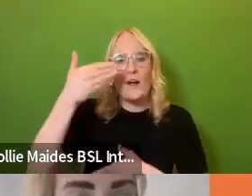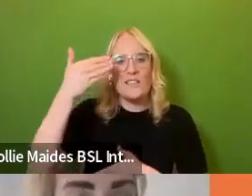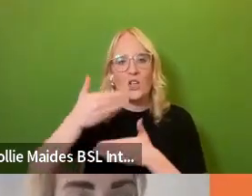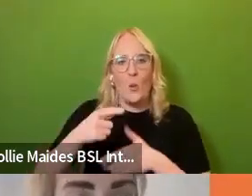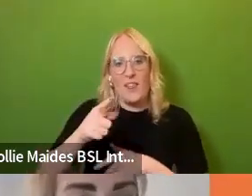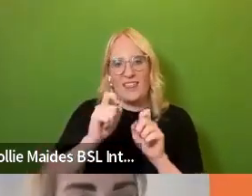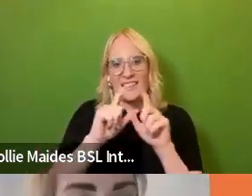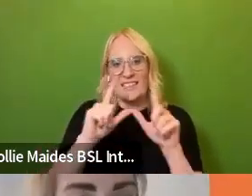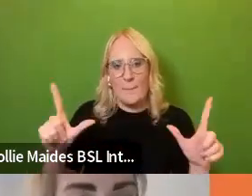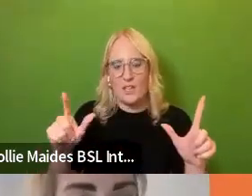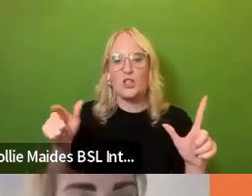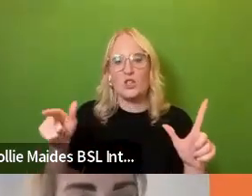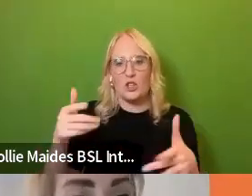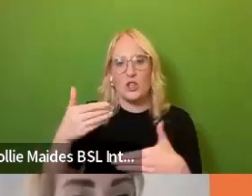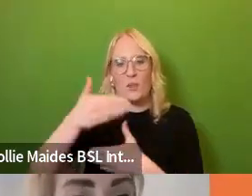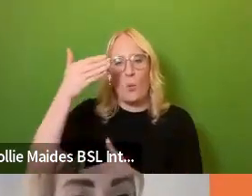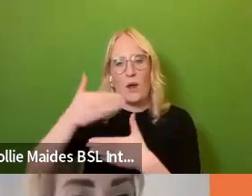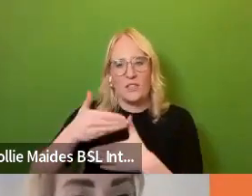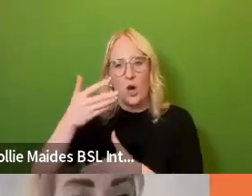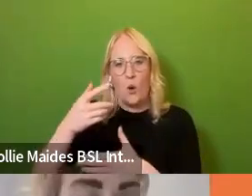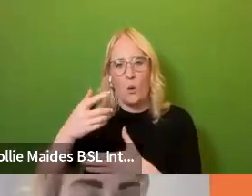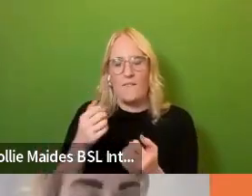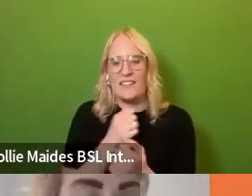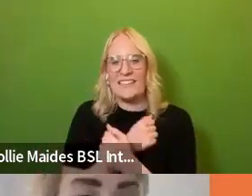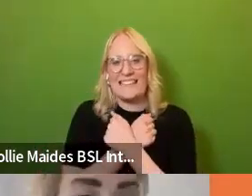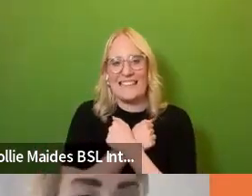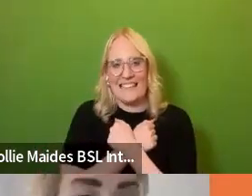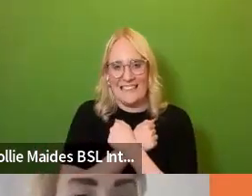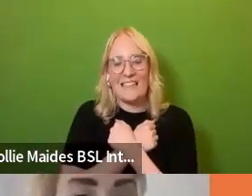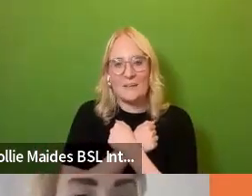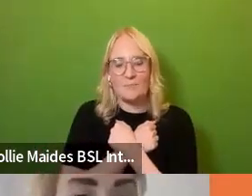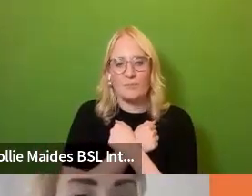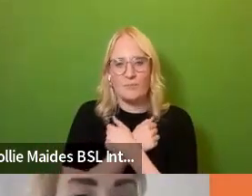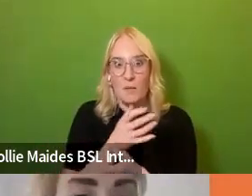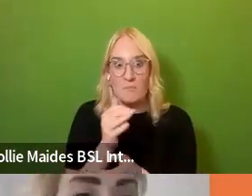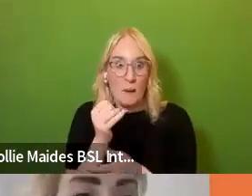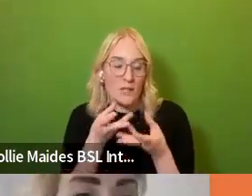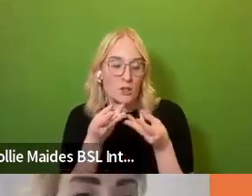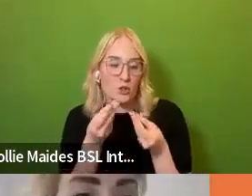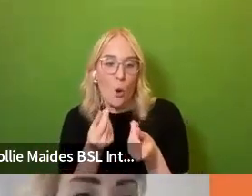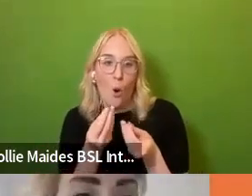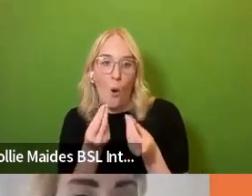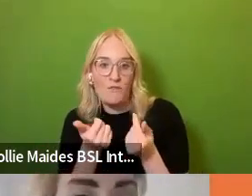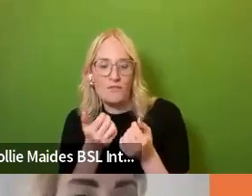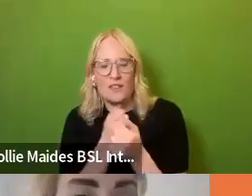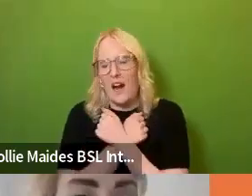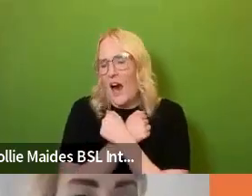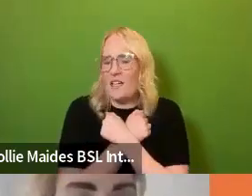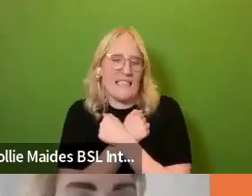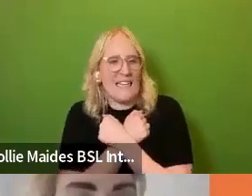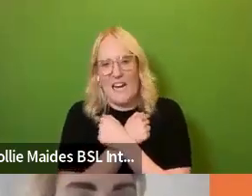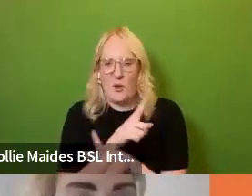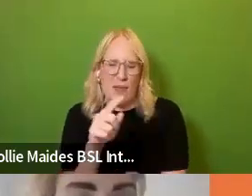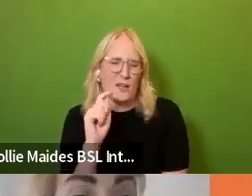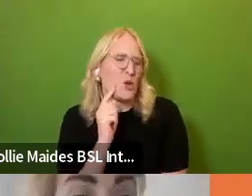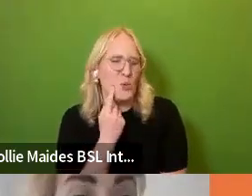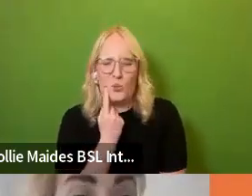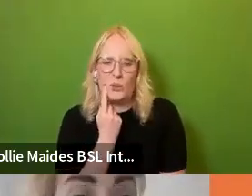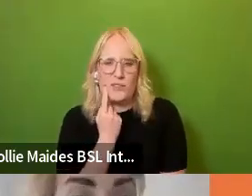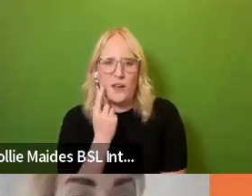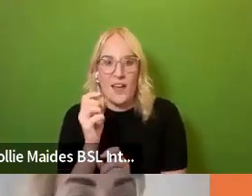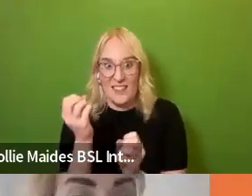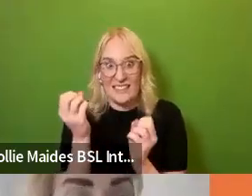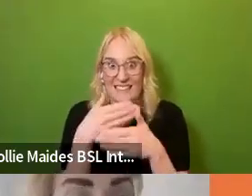on the image on the slide of a teddy. Okay, it could be a really soft, cuddly teddy, and you think that's the cutest thing ever in the